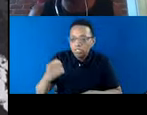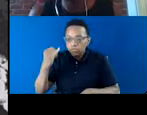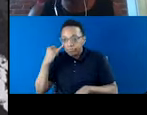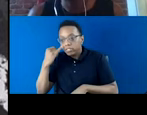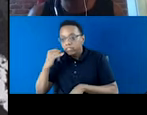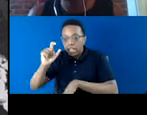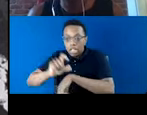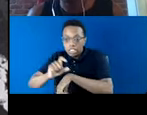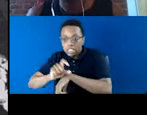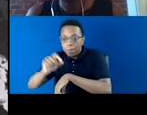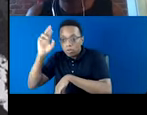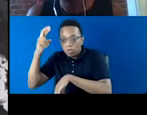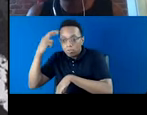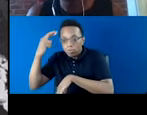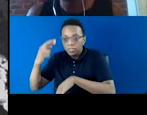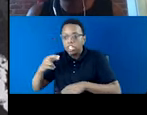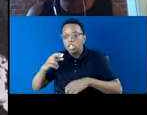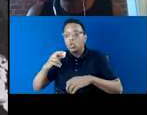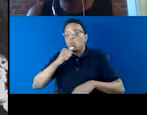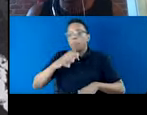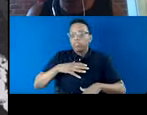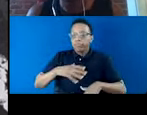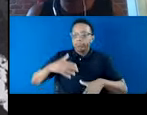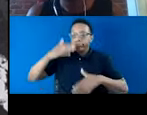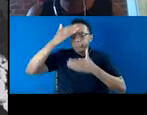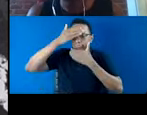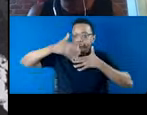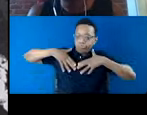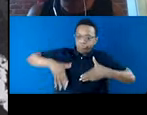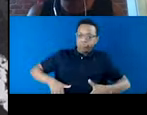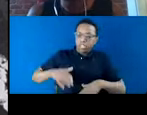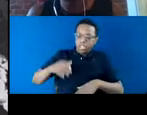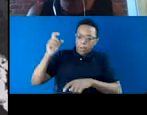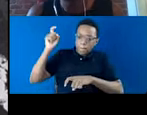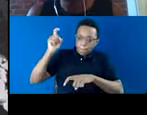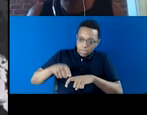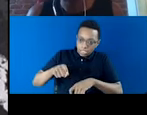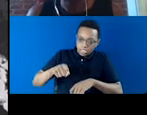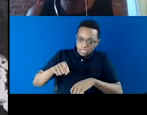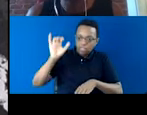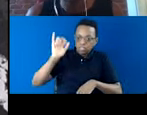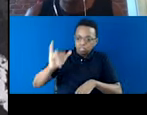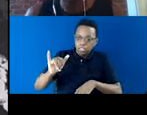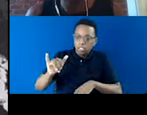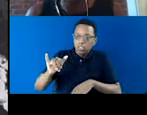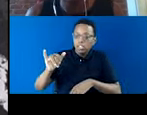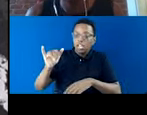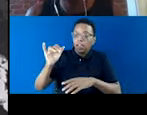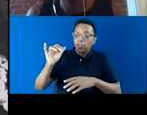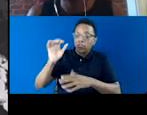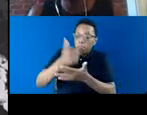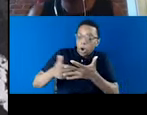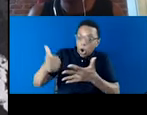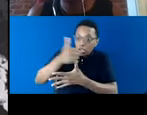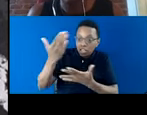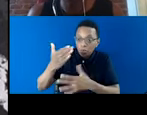are asked to cover up in order that the society prioritize what is in their brains and in their hearts.